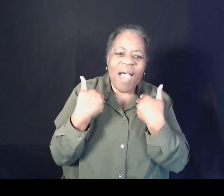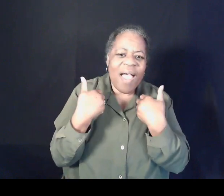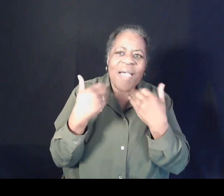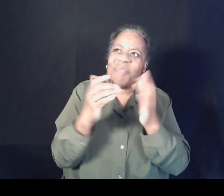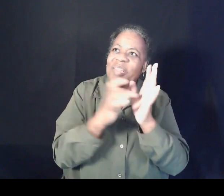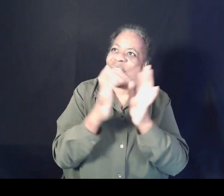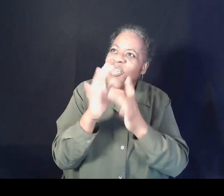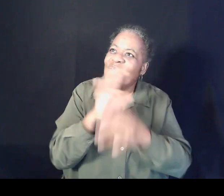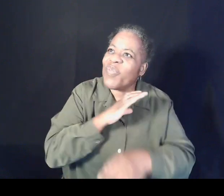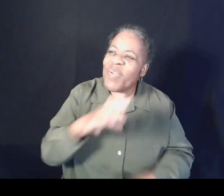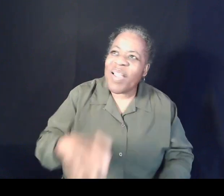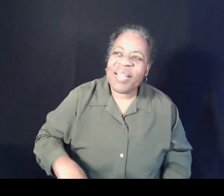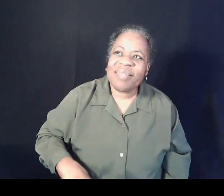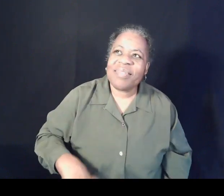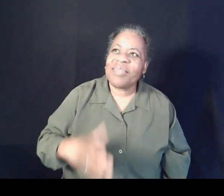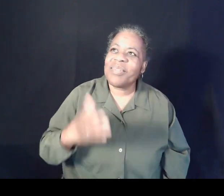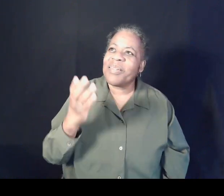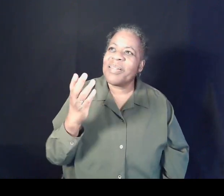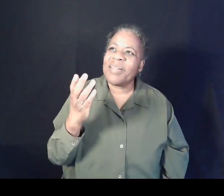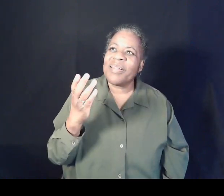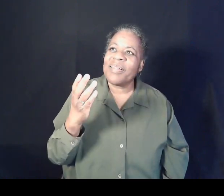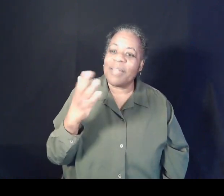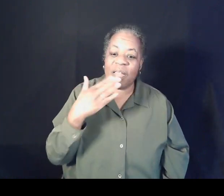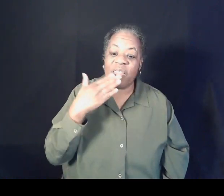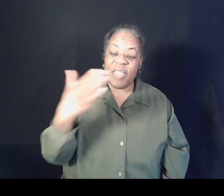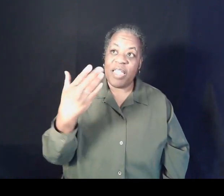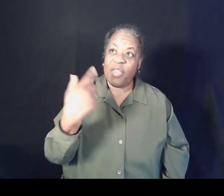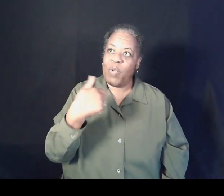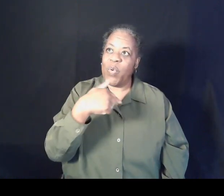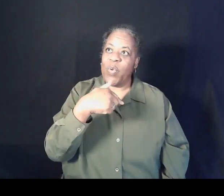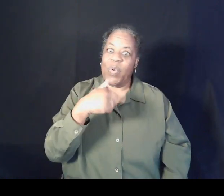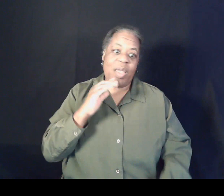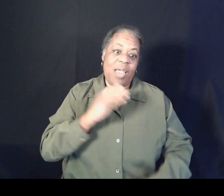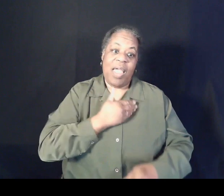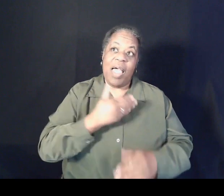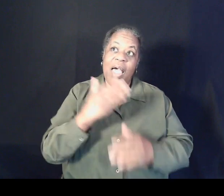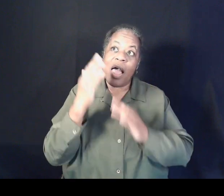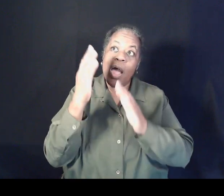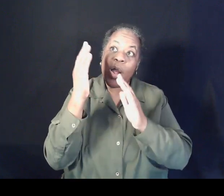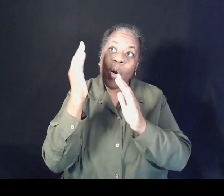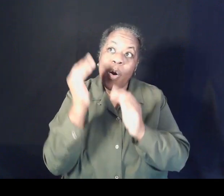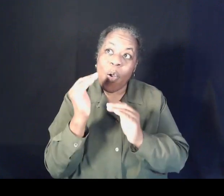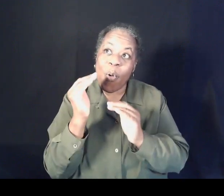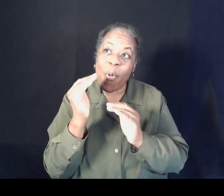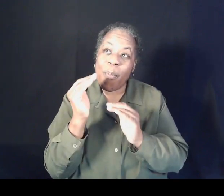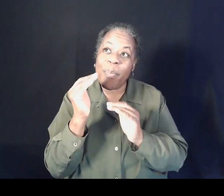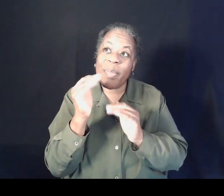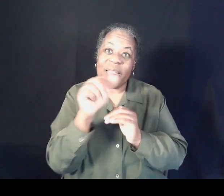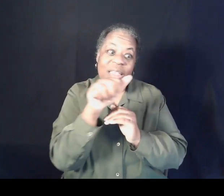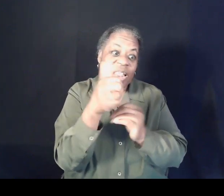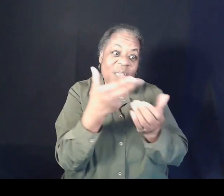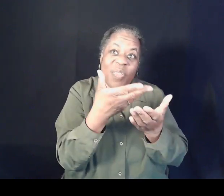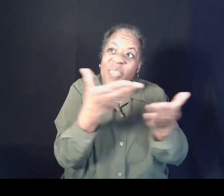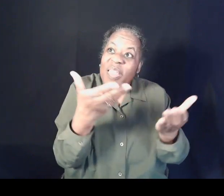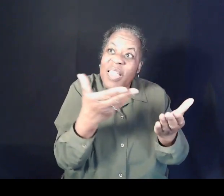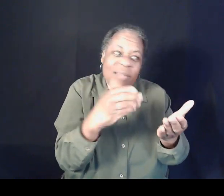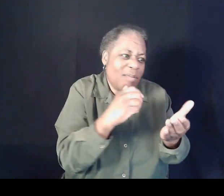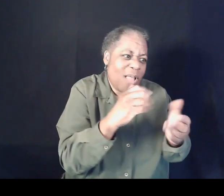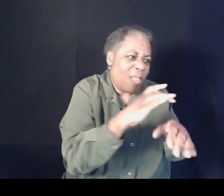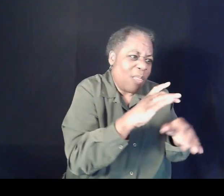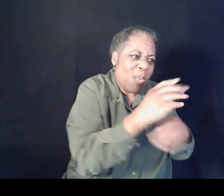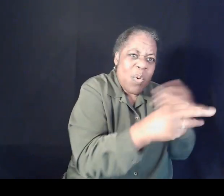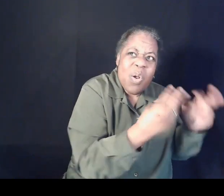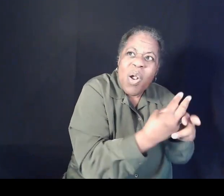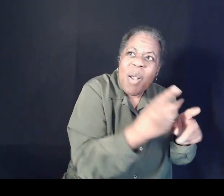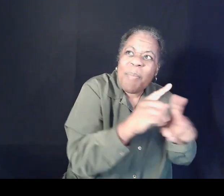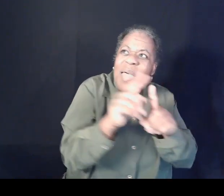Christ. We thank you so much that we get to put our hope in other things, not the things of this world, but in you.